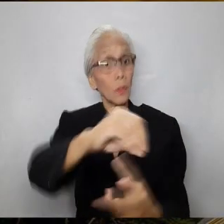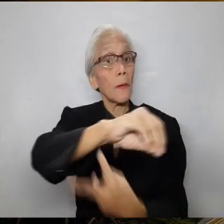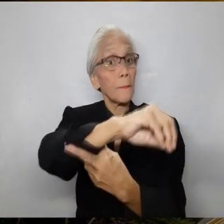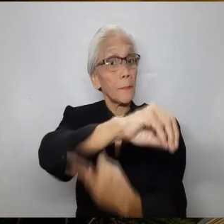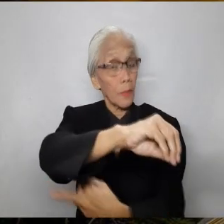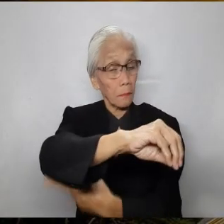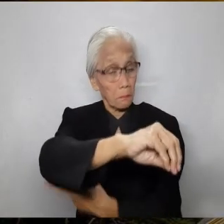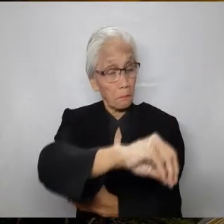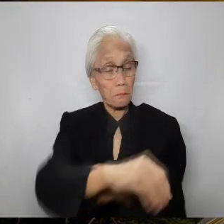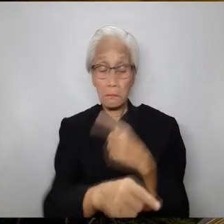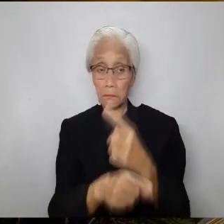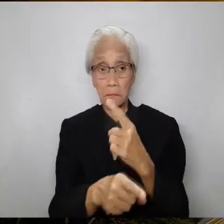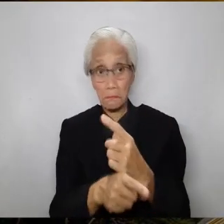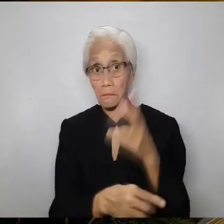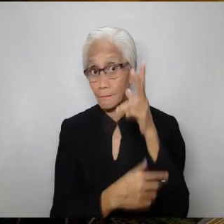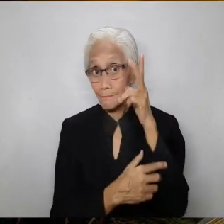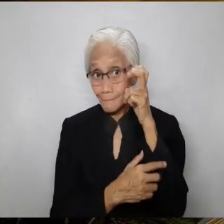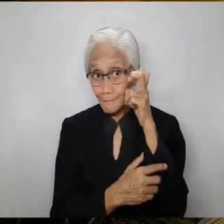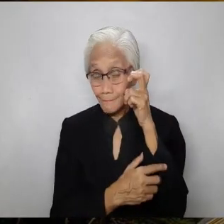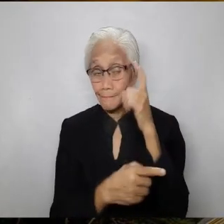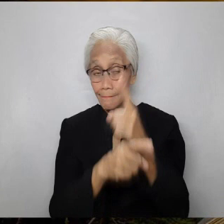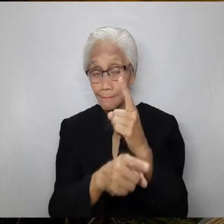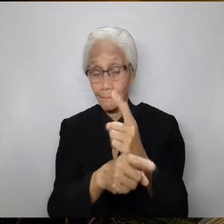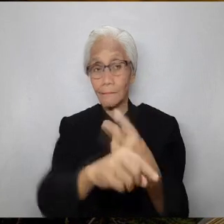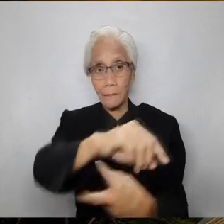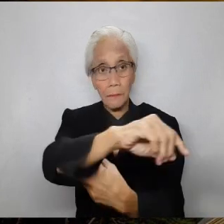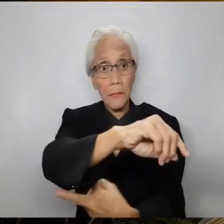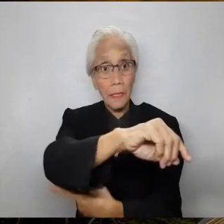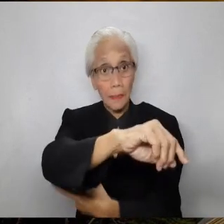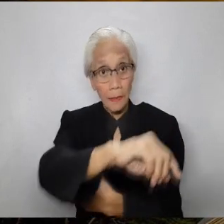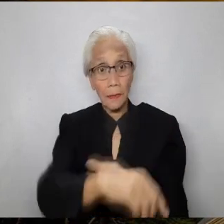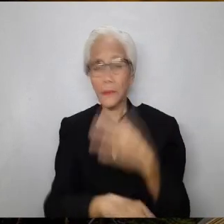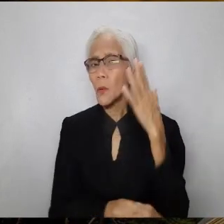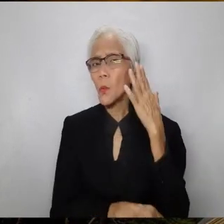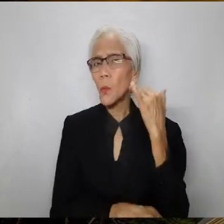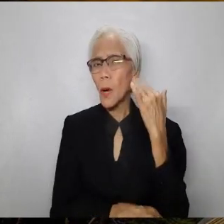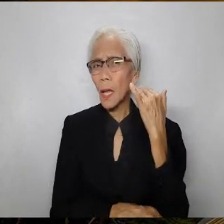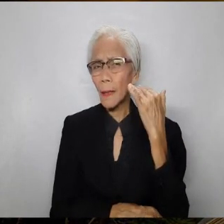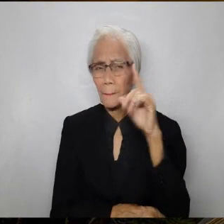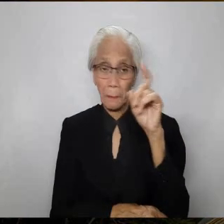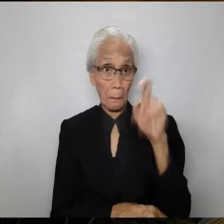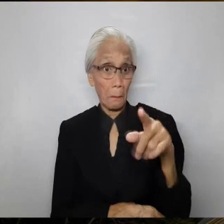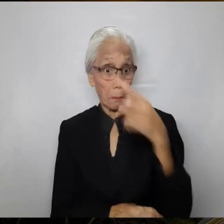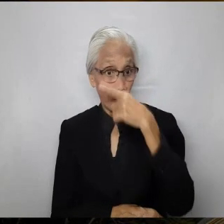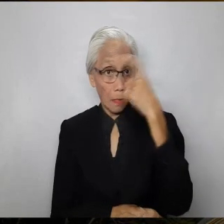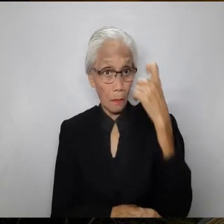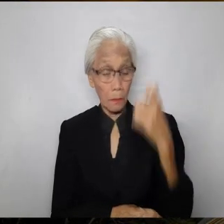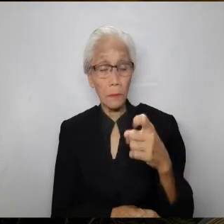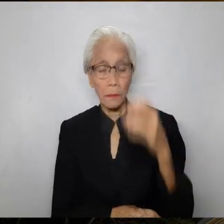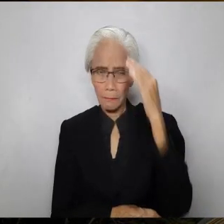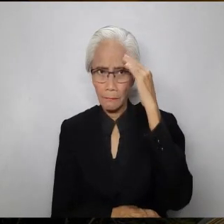about bridges. Yes, you heard me right. Bridges. Why? Because we